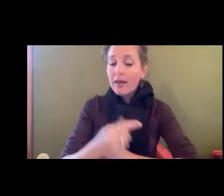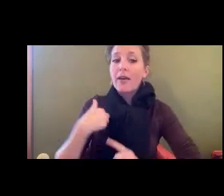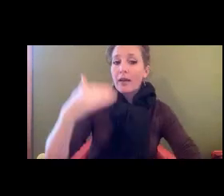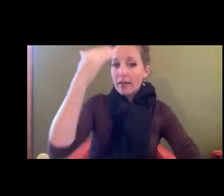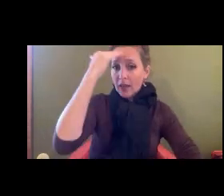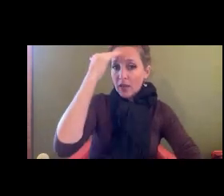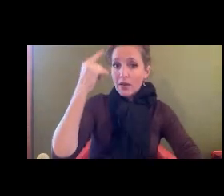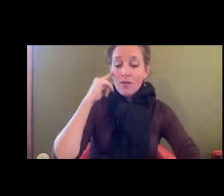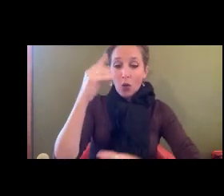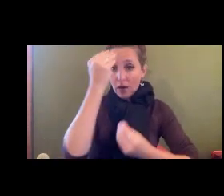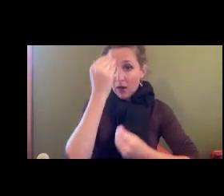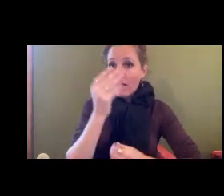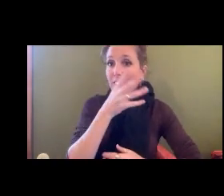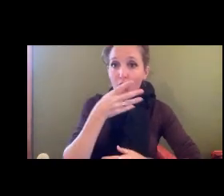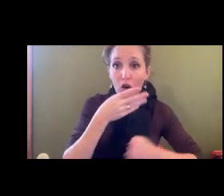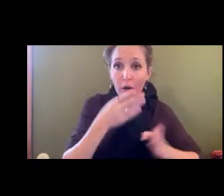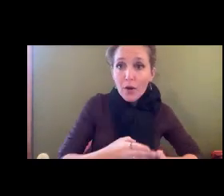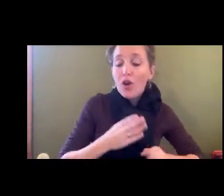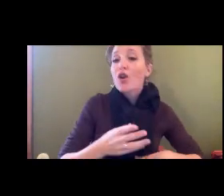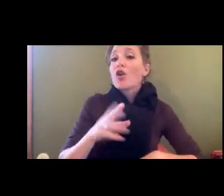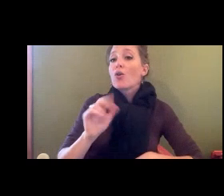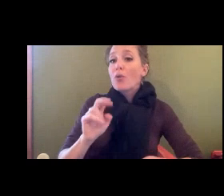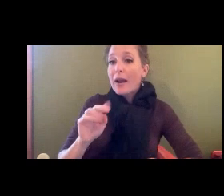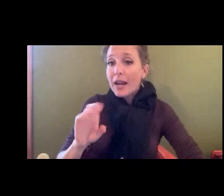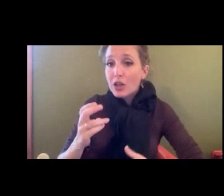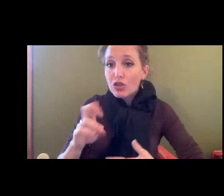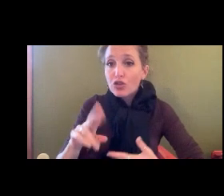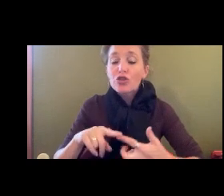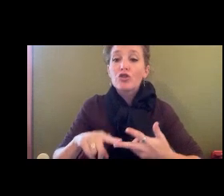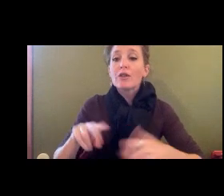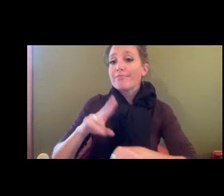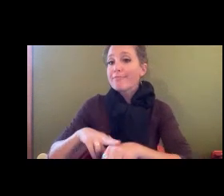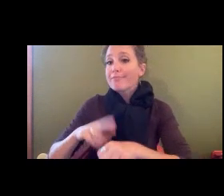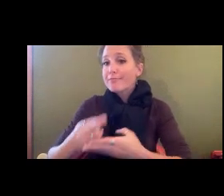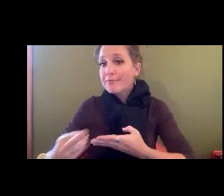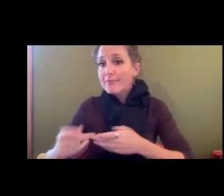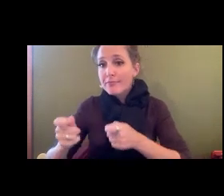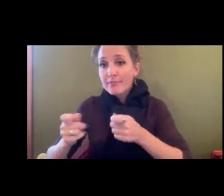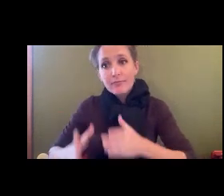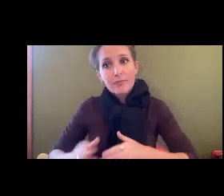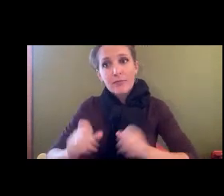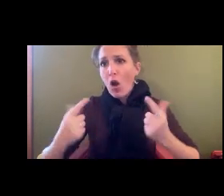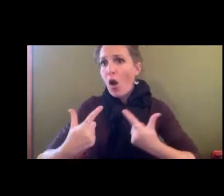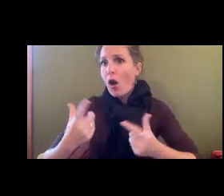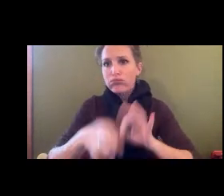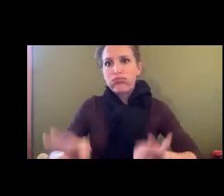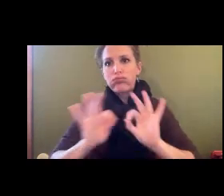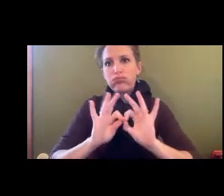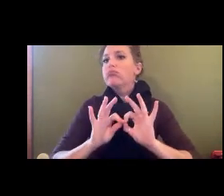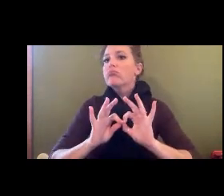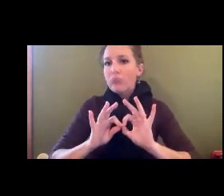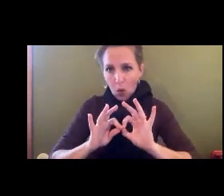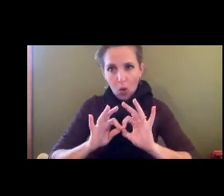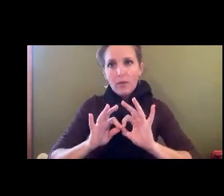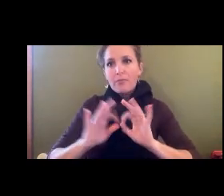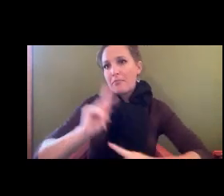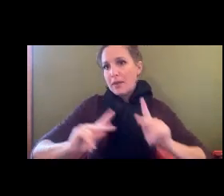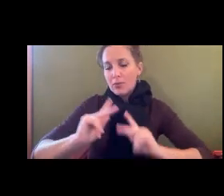farmers, ranchers, natural resource managers, and food systems are all critical players in this